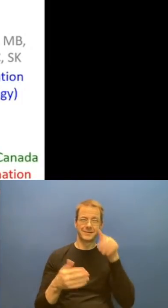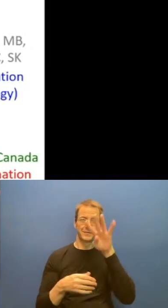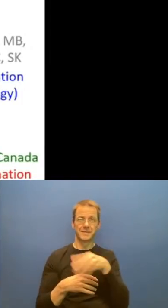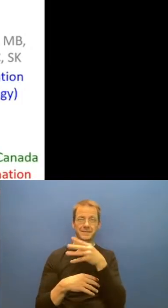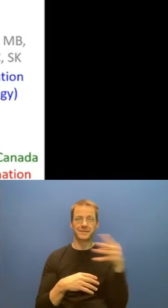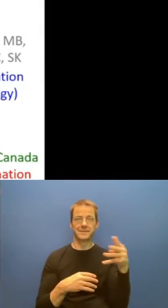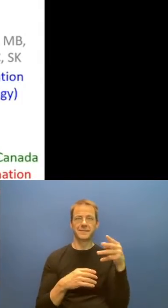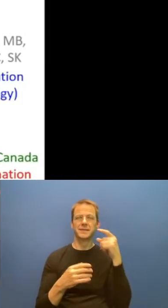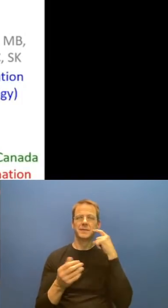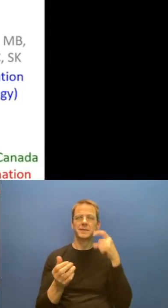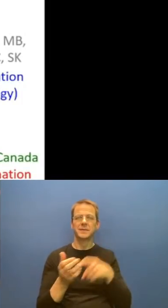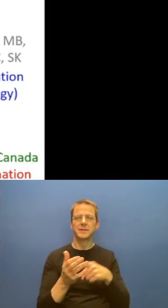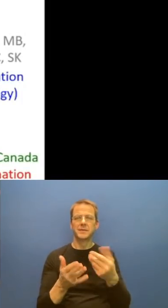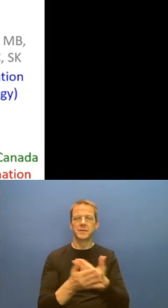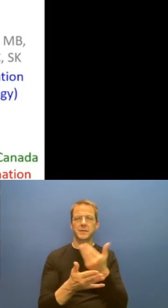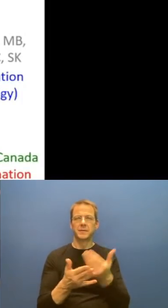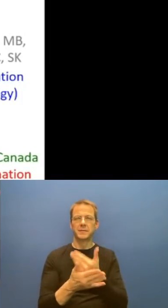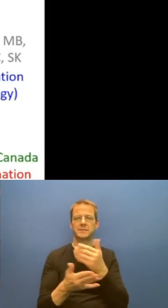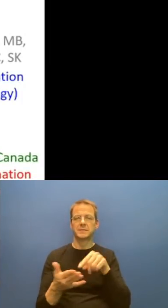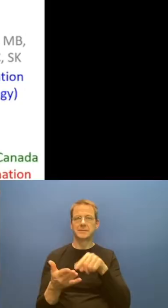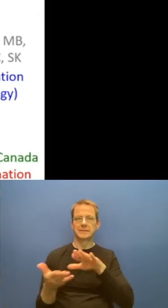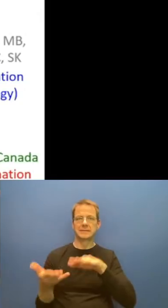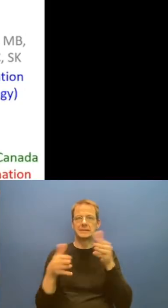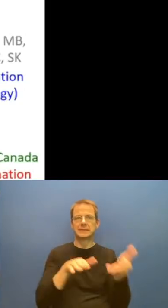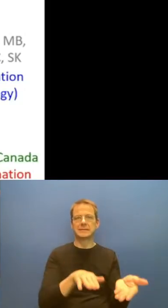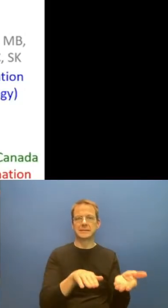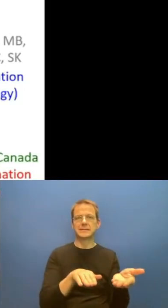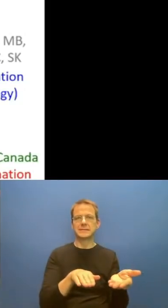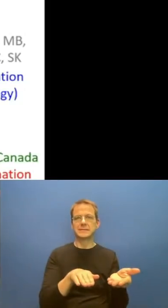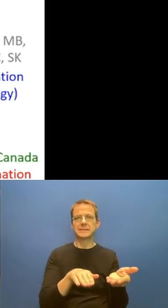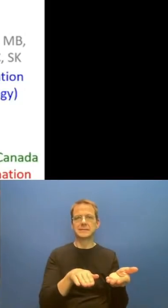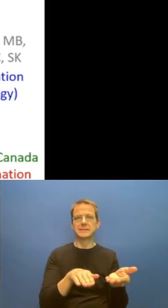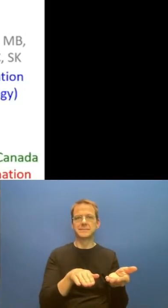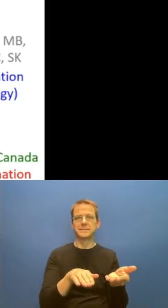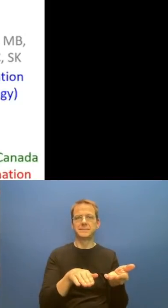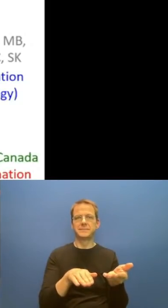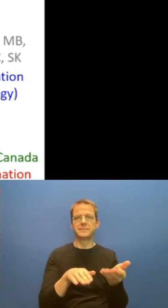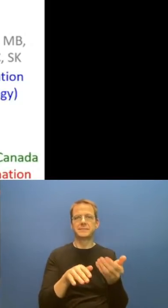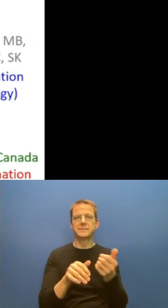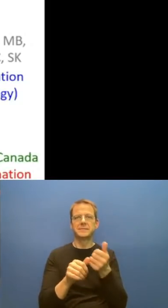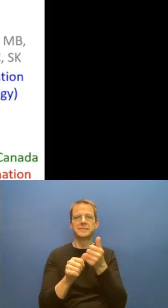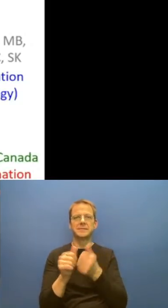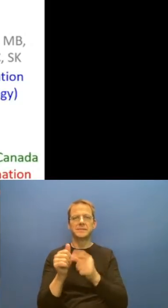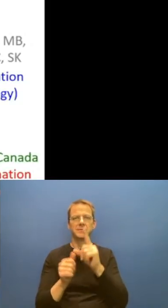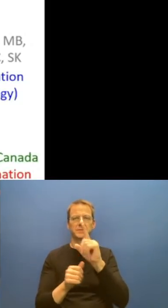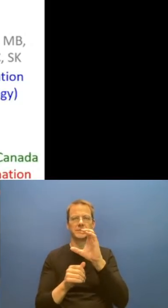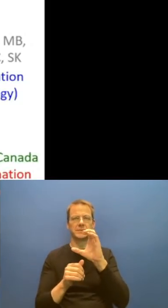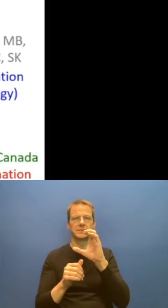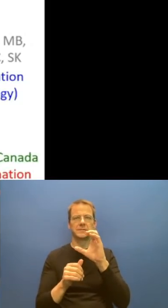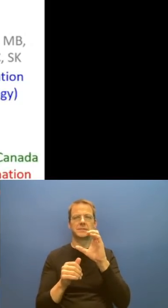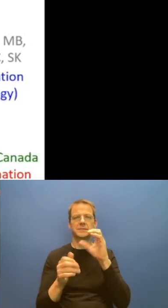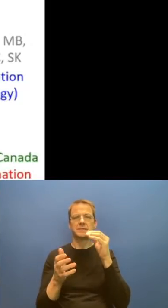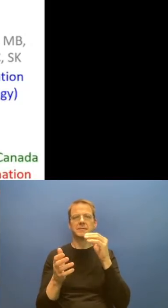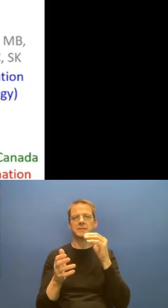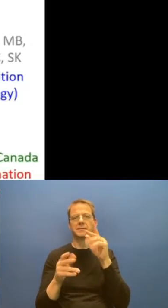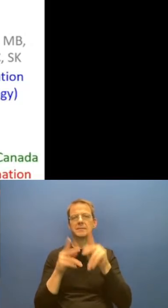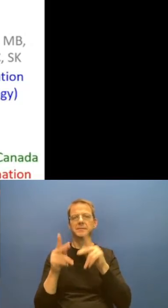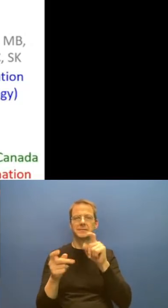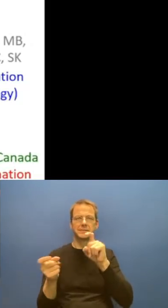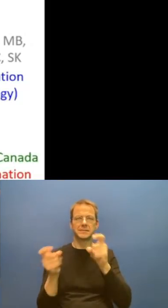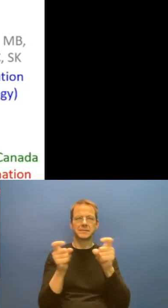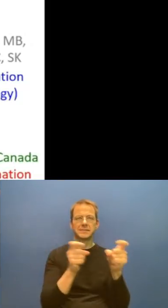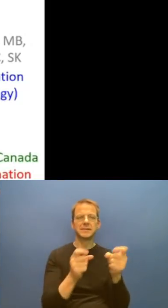100,000 people. So it's adjusted for population, like the previous graph was adjusted for population too. And we see that there was